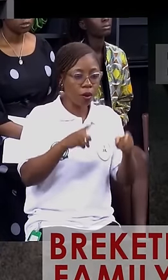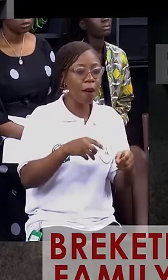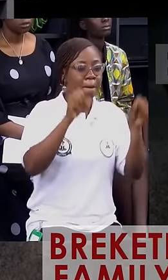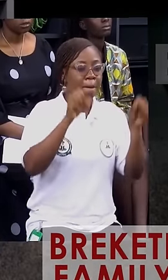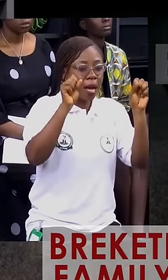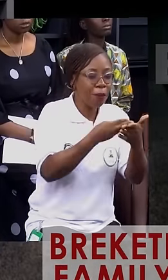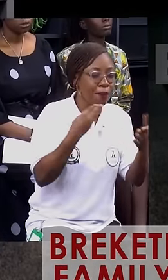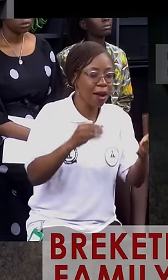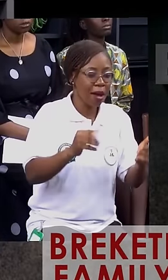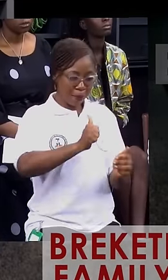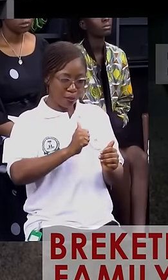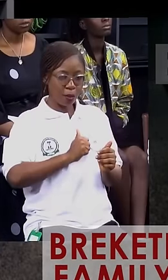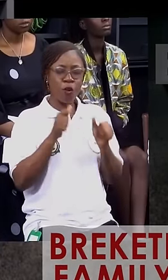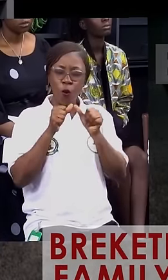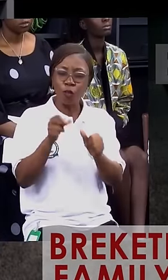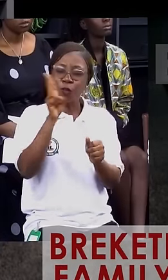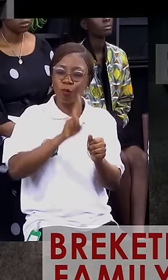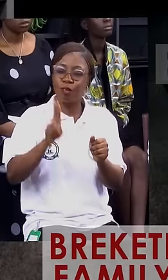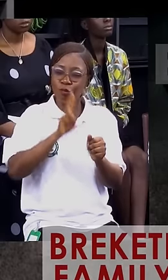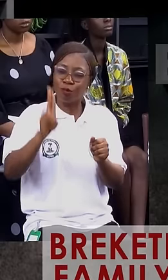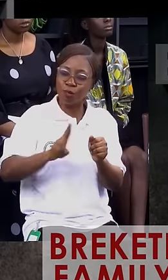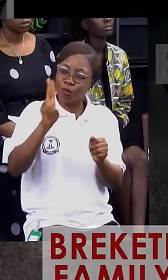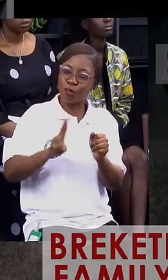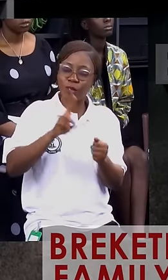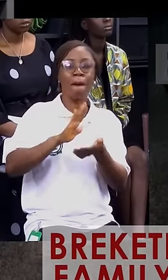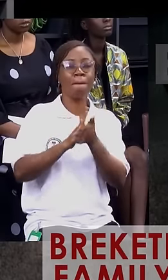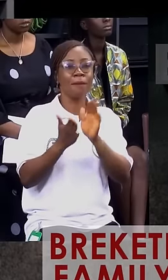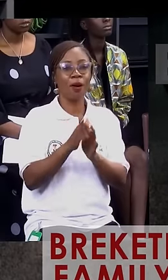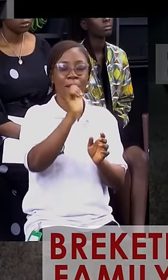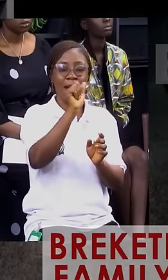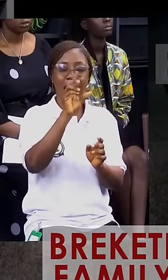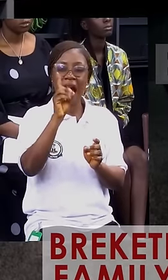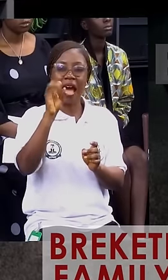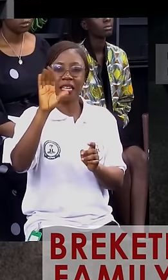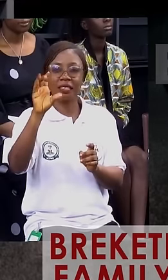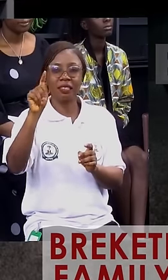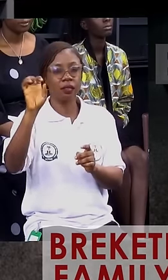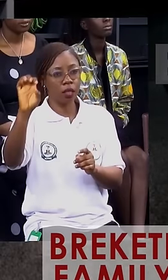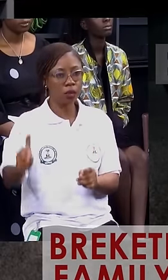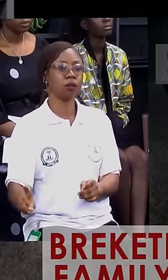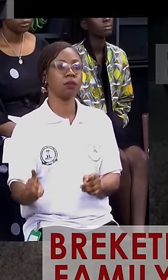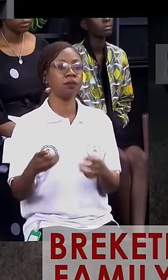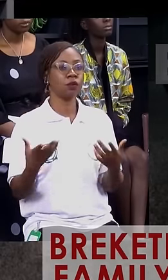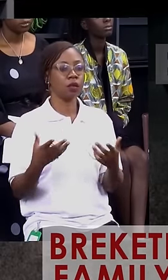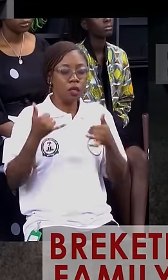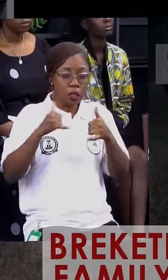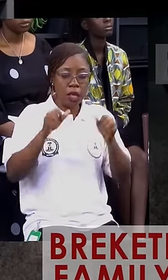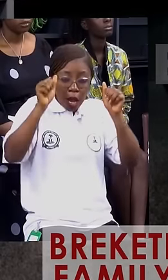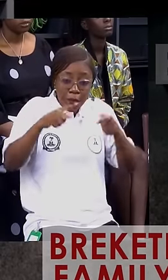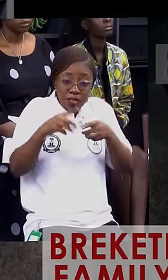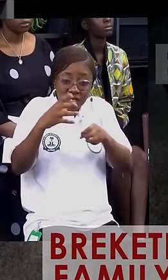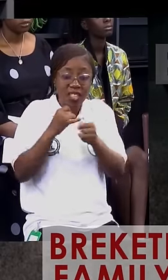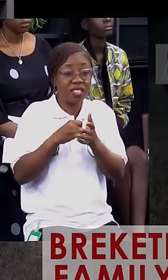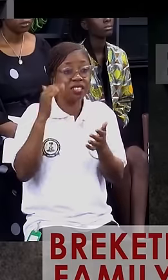himself. And as he continues to use it, he becomes addicted. And then he's able to get it. That's why the